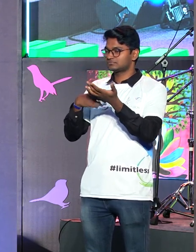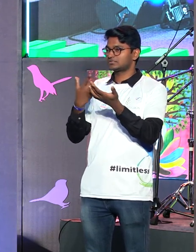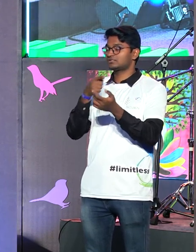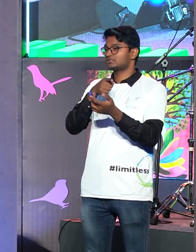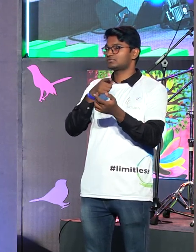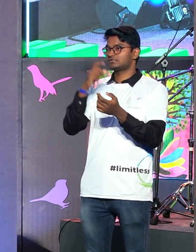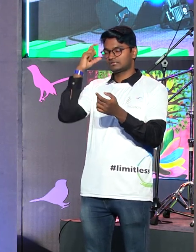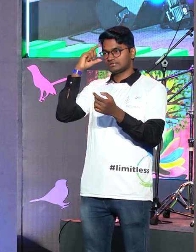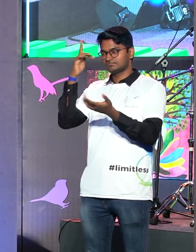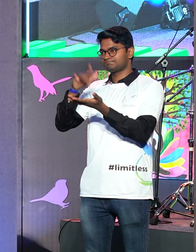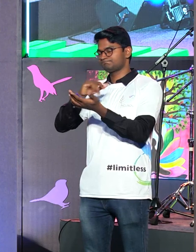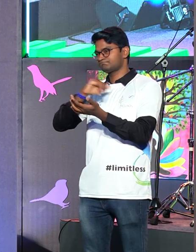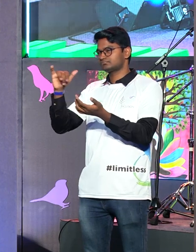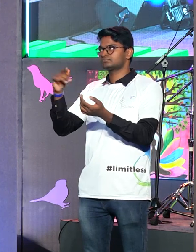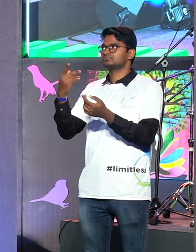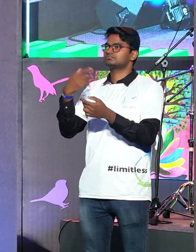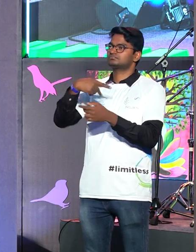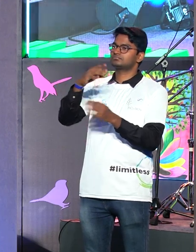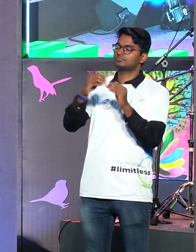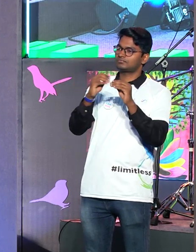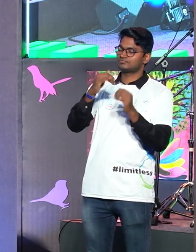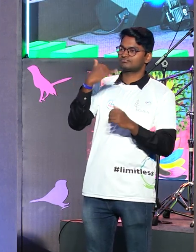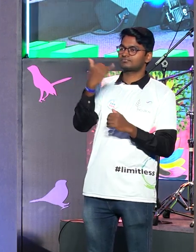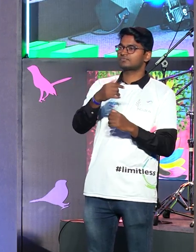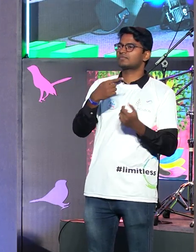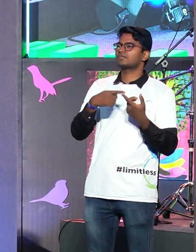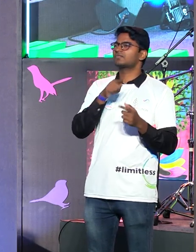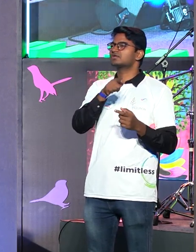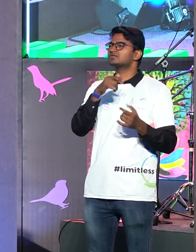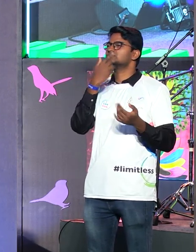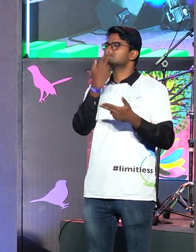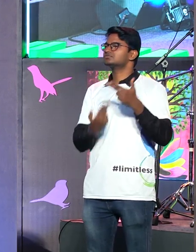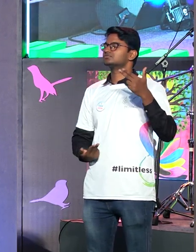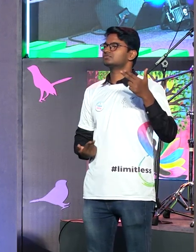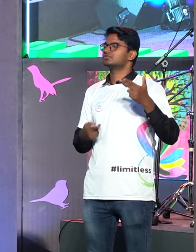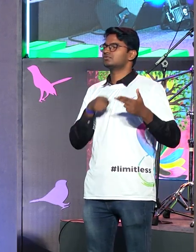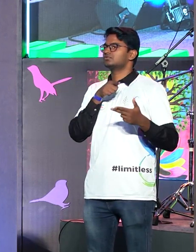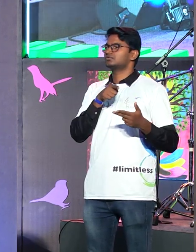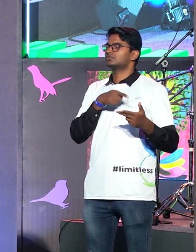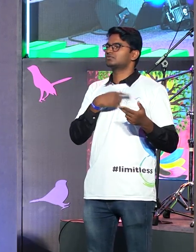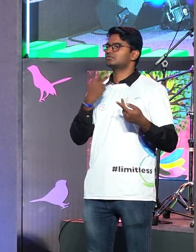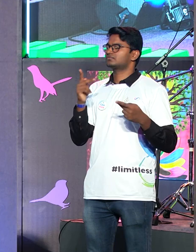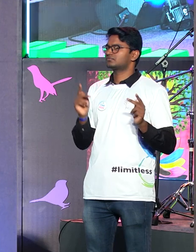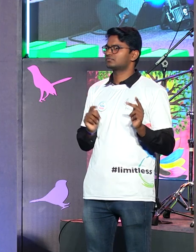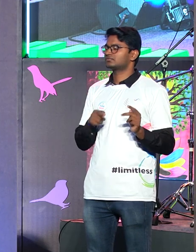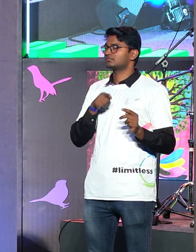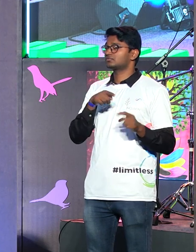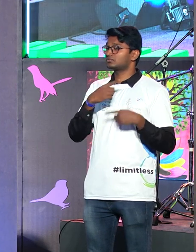wrote film scripts. But mainly he's known for his stories and essays that talk about the